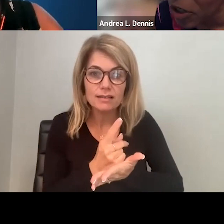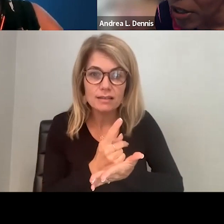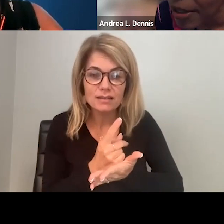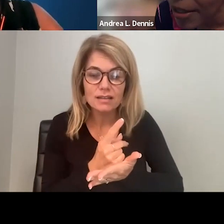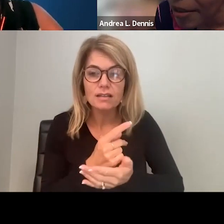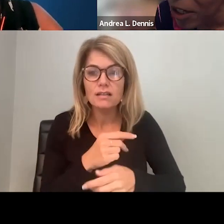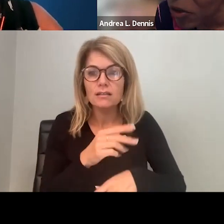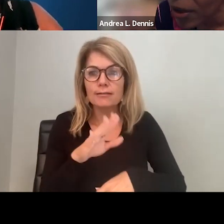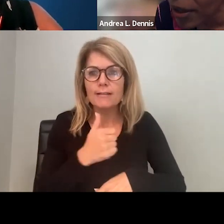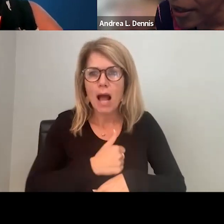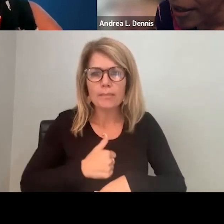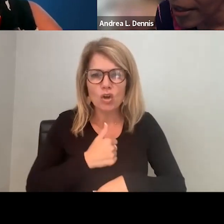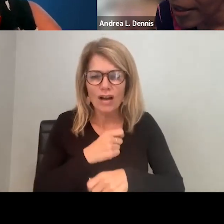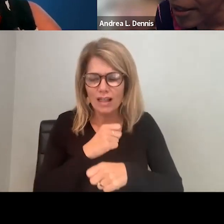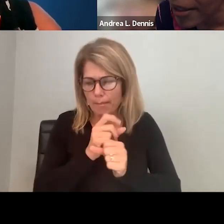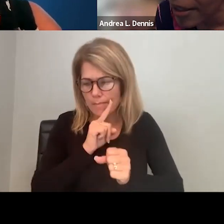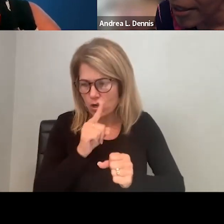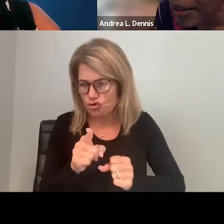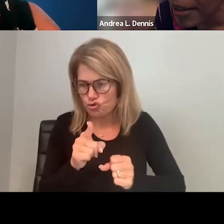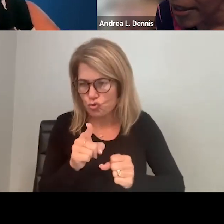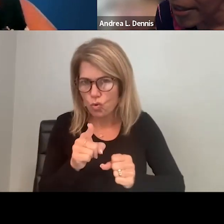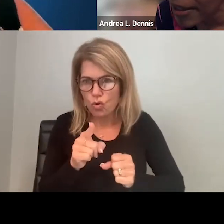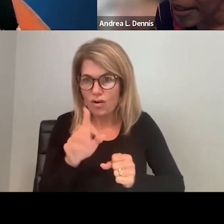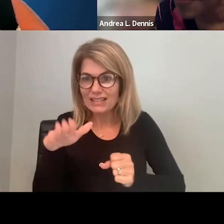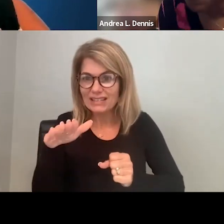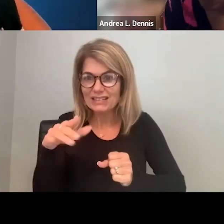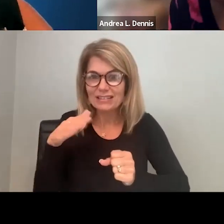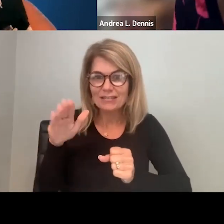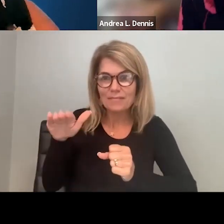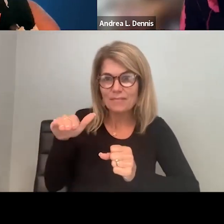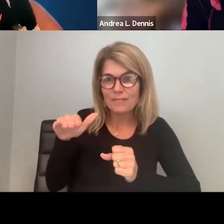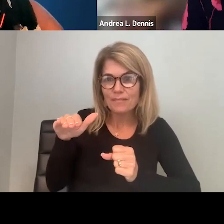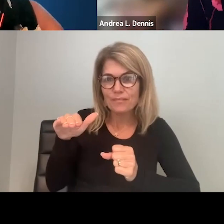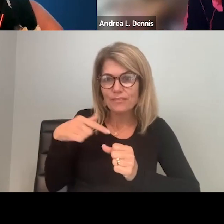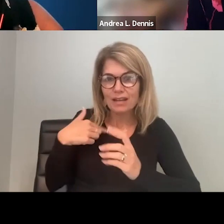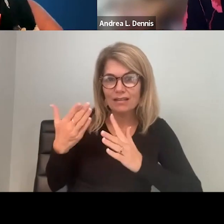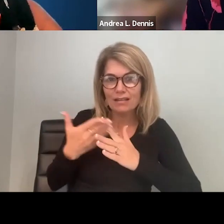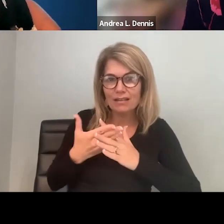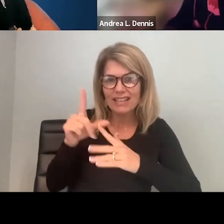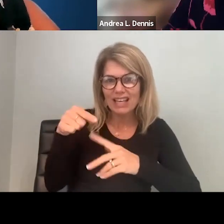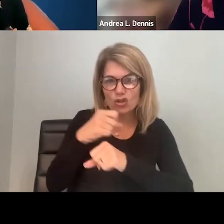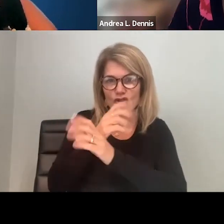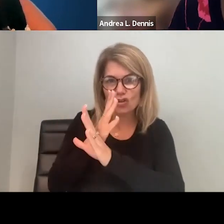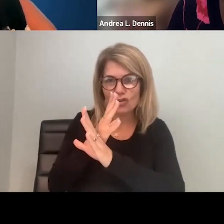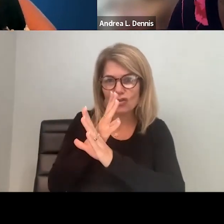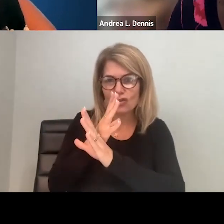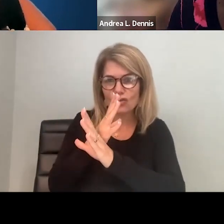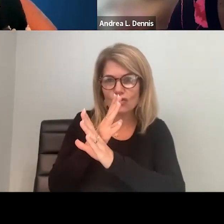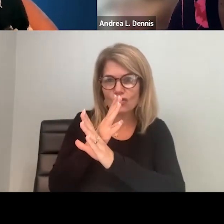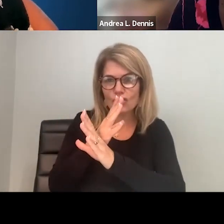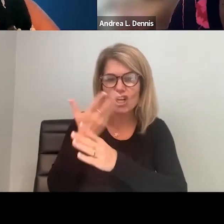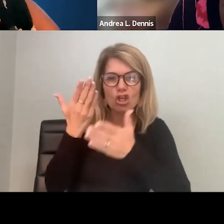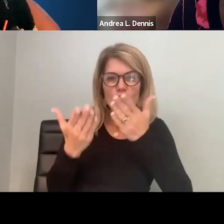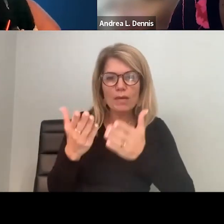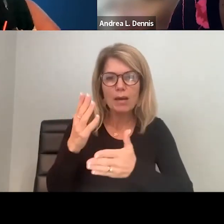sorry, let me just make sure. And I say, Anita, you've turned on your camera. Could you maybe unmute and maybe